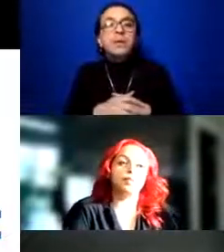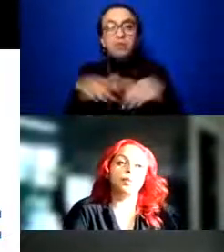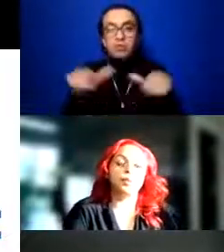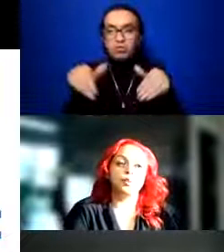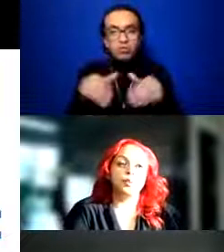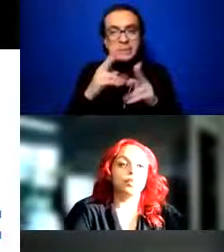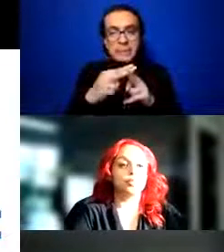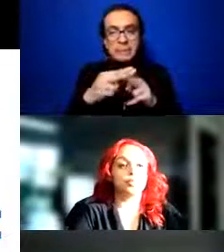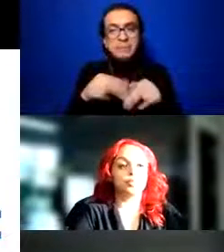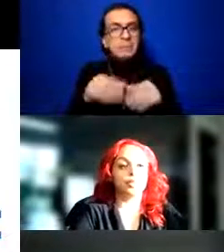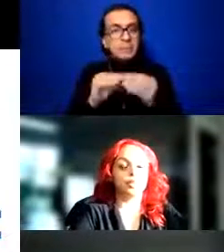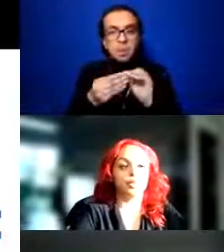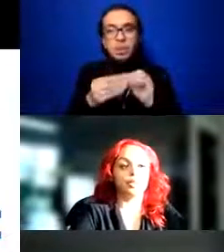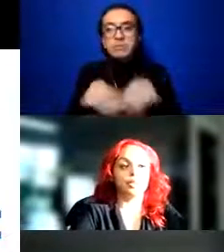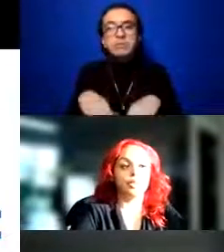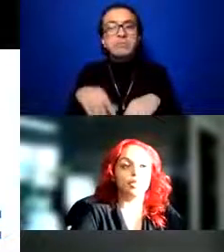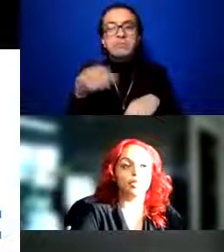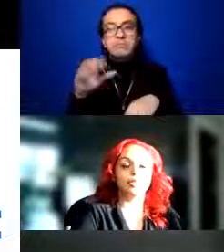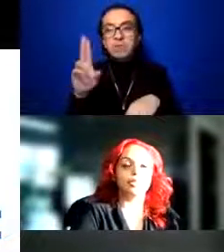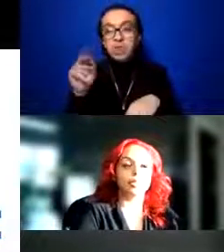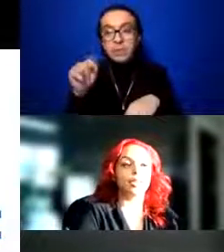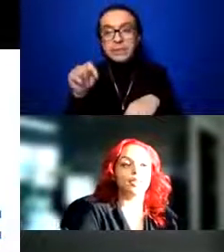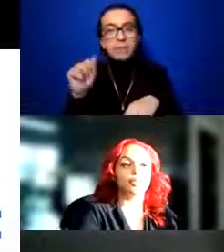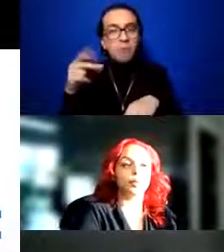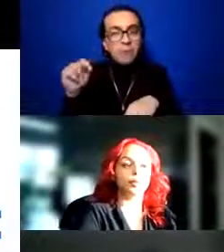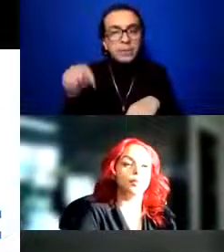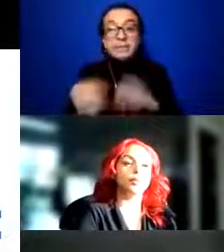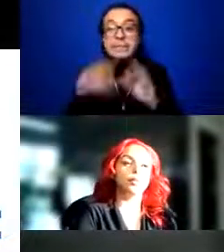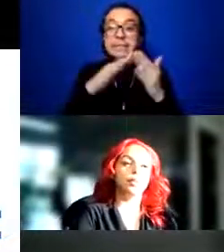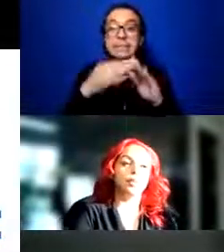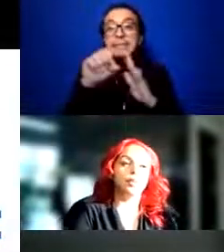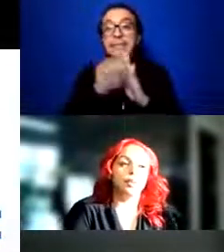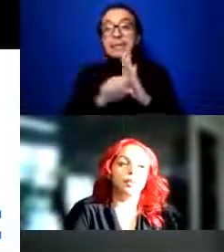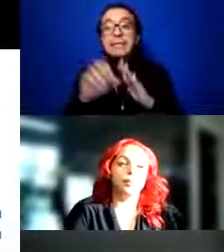street number, unit, city, state, and zip code.